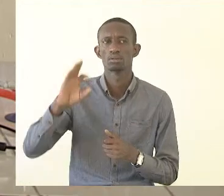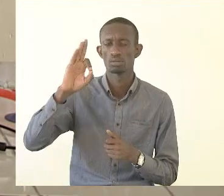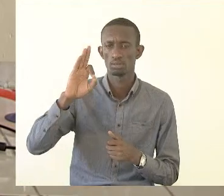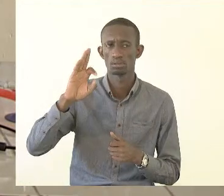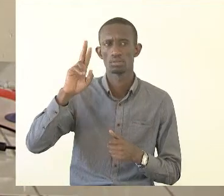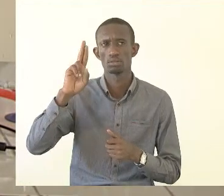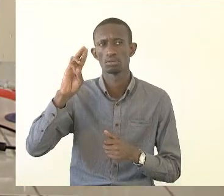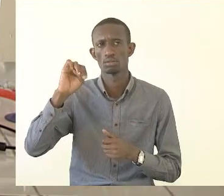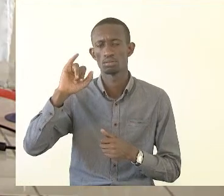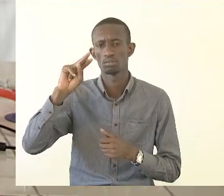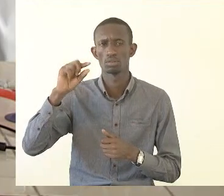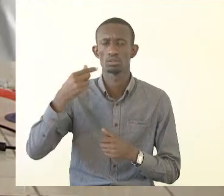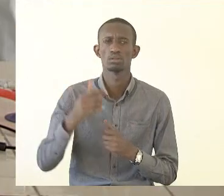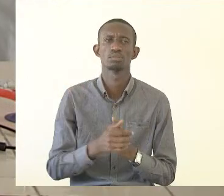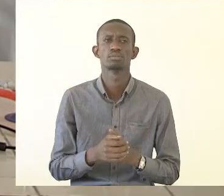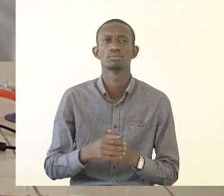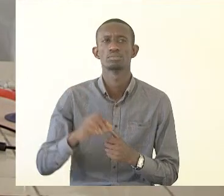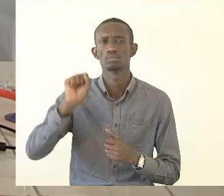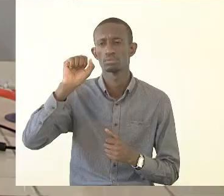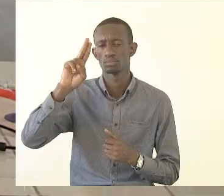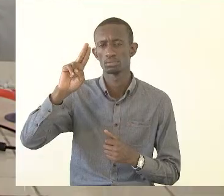fuming sulfuric